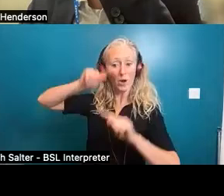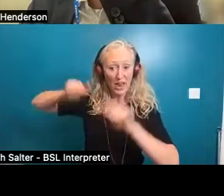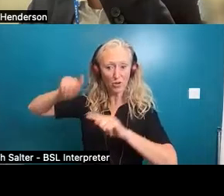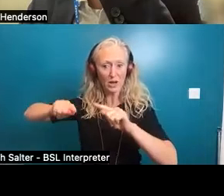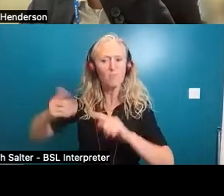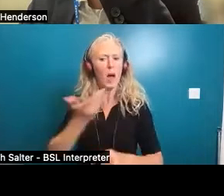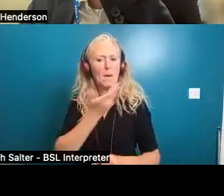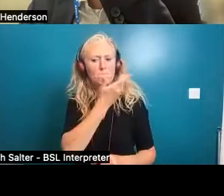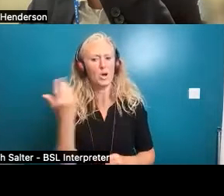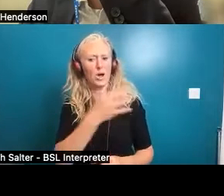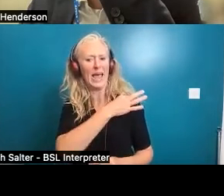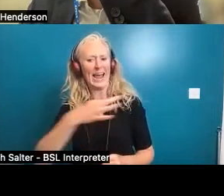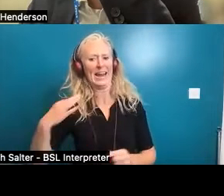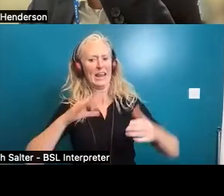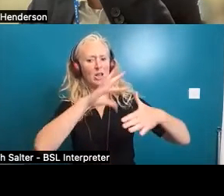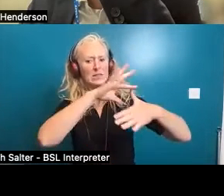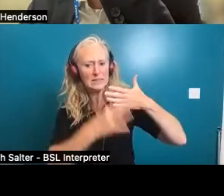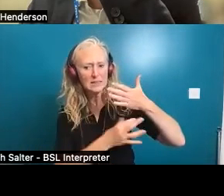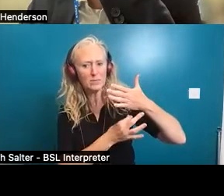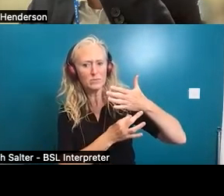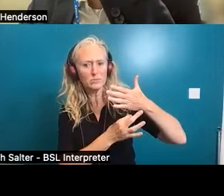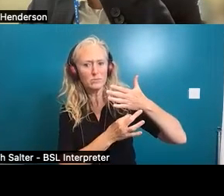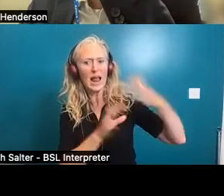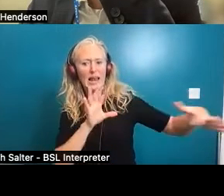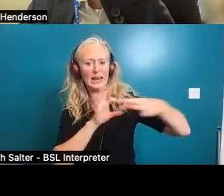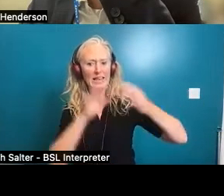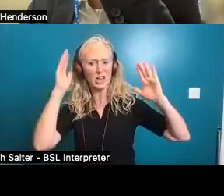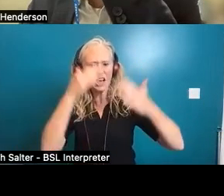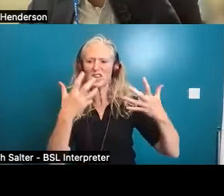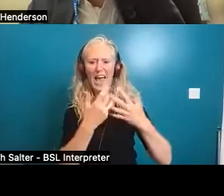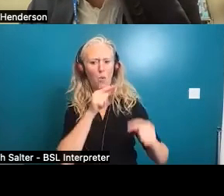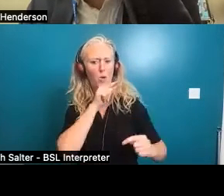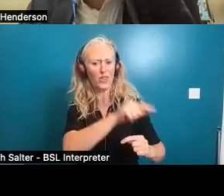presentation of RP symptoms, how would that affect their diagnosis?